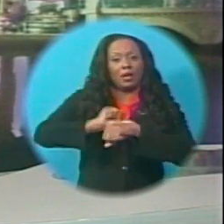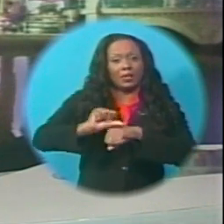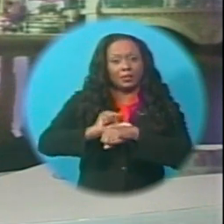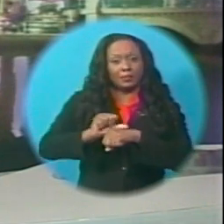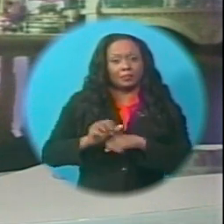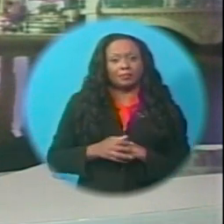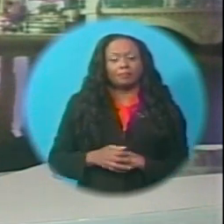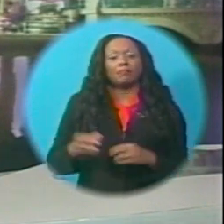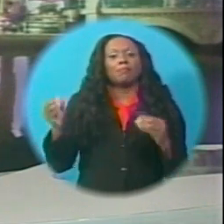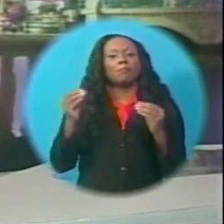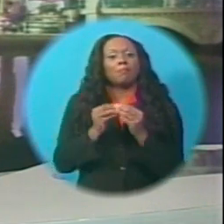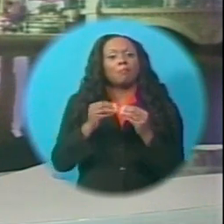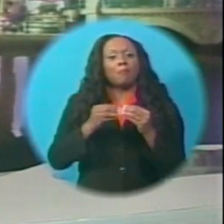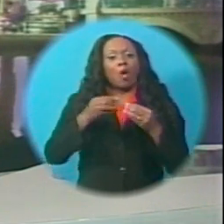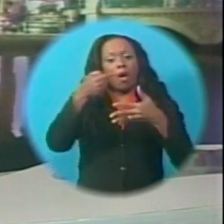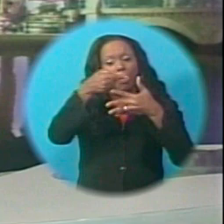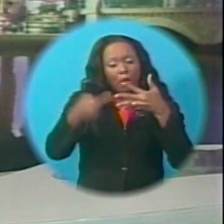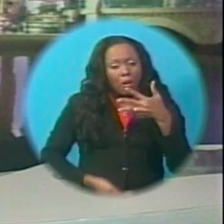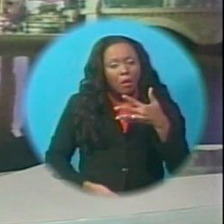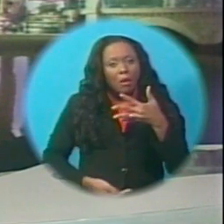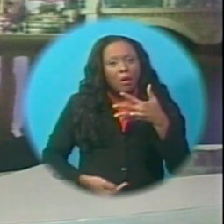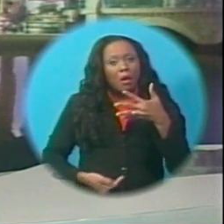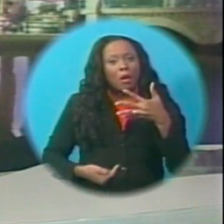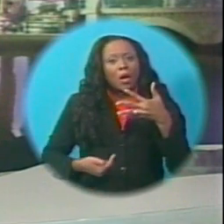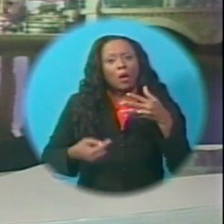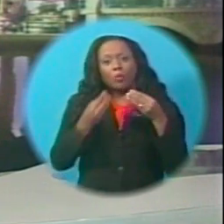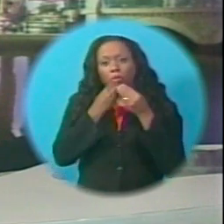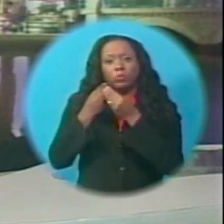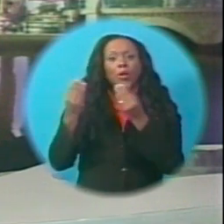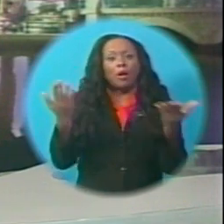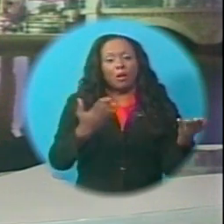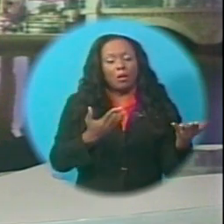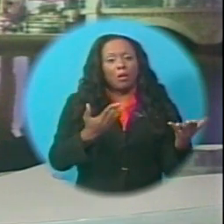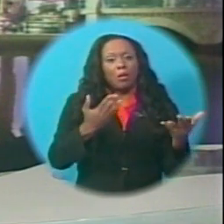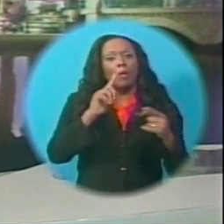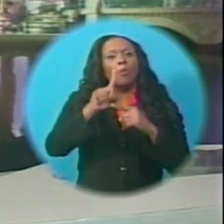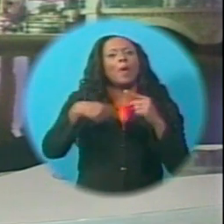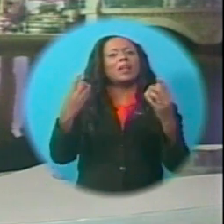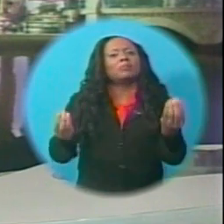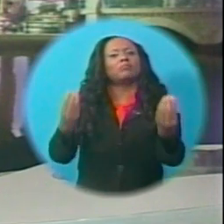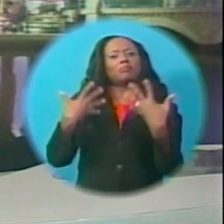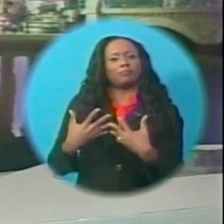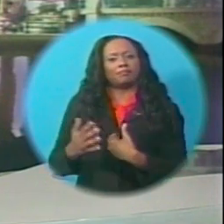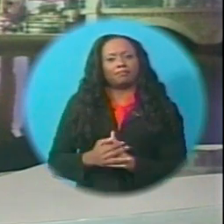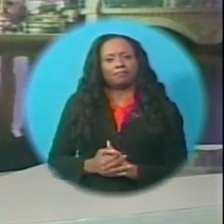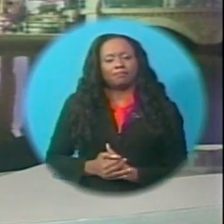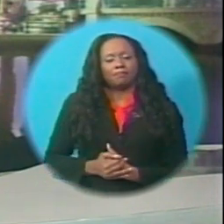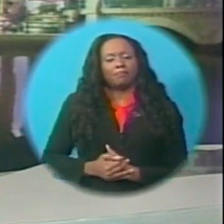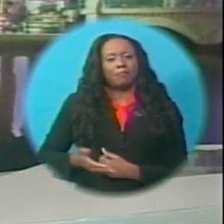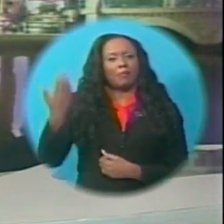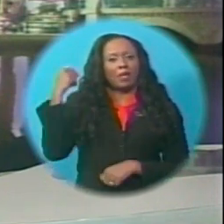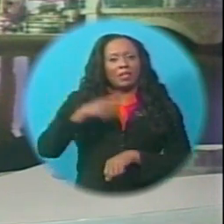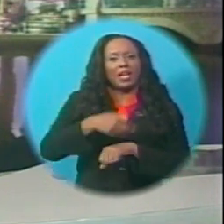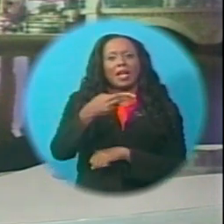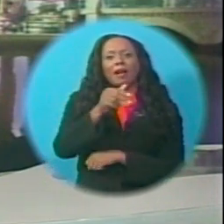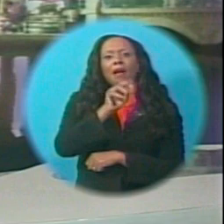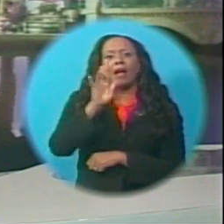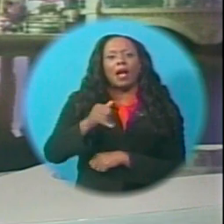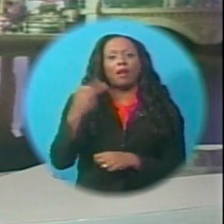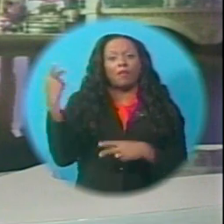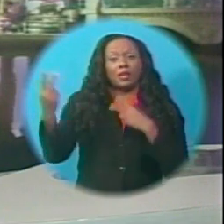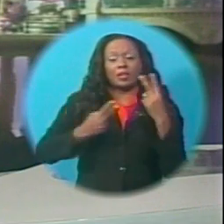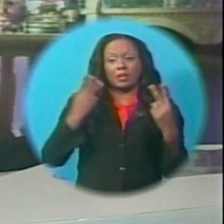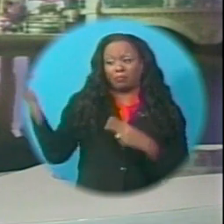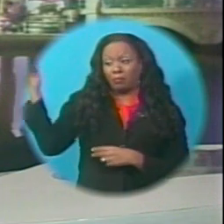further details will be announced as the visit comes closer. Prince Harry has visited Barbados officially in 2010. This will be his